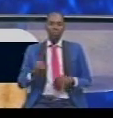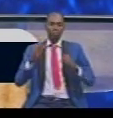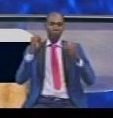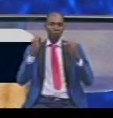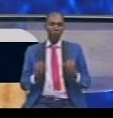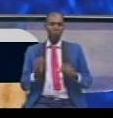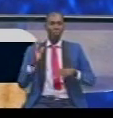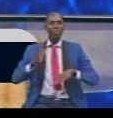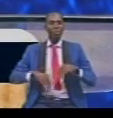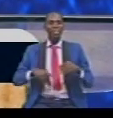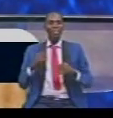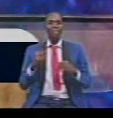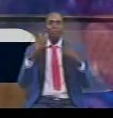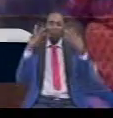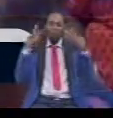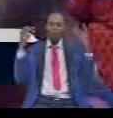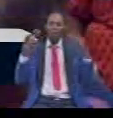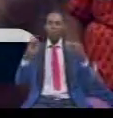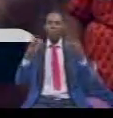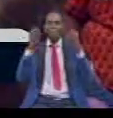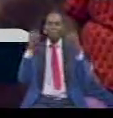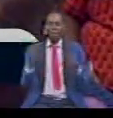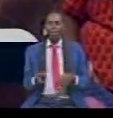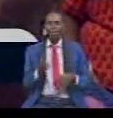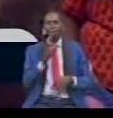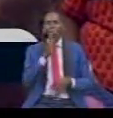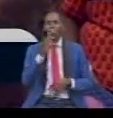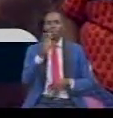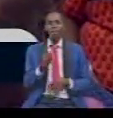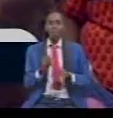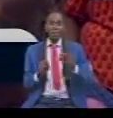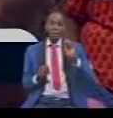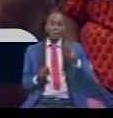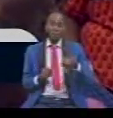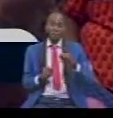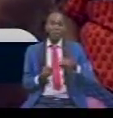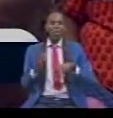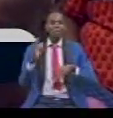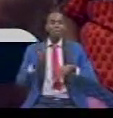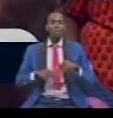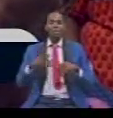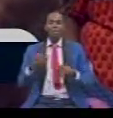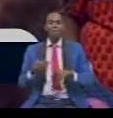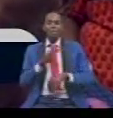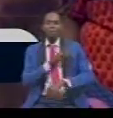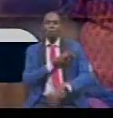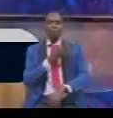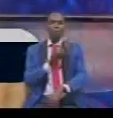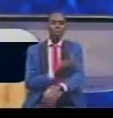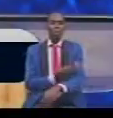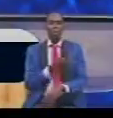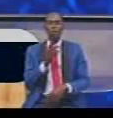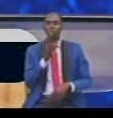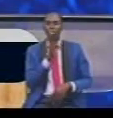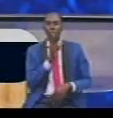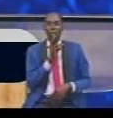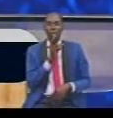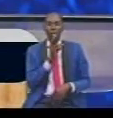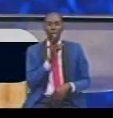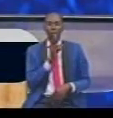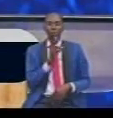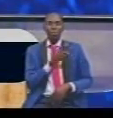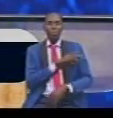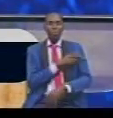the noise of many waters, yea, than the mighty waters of